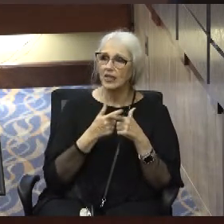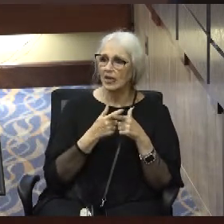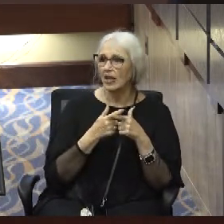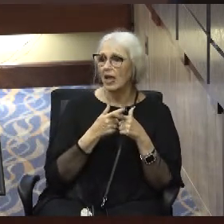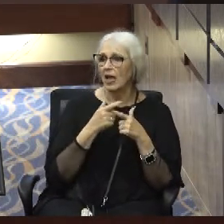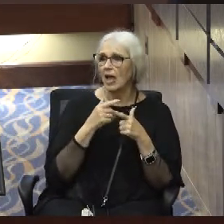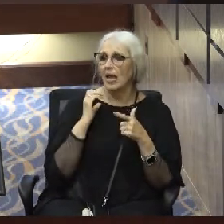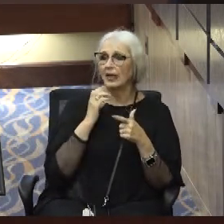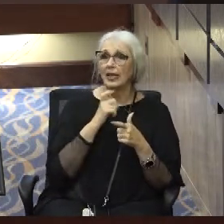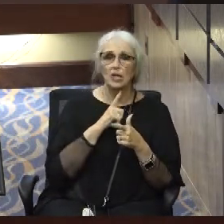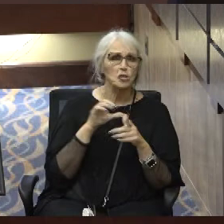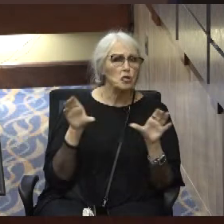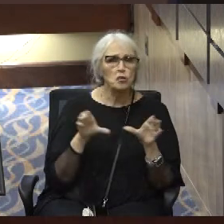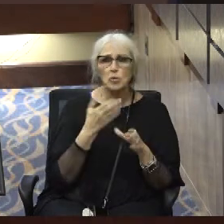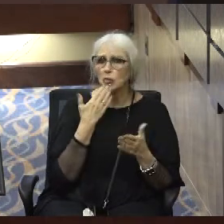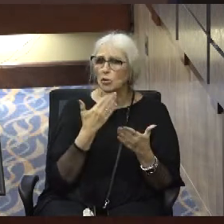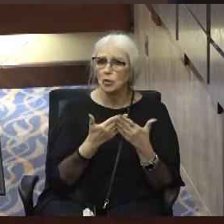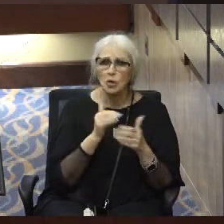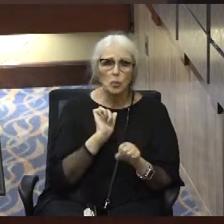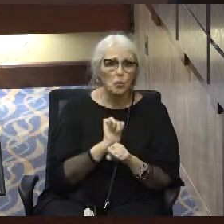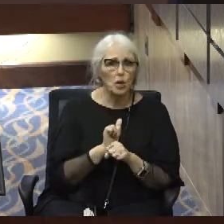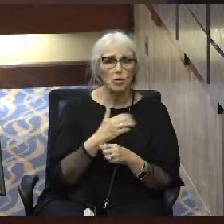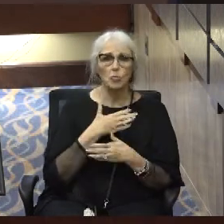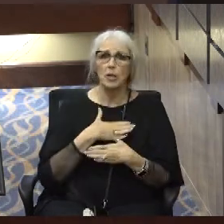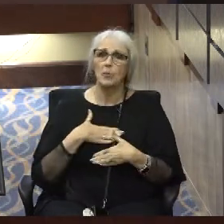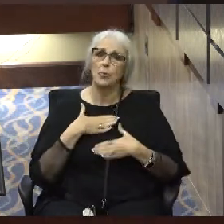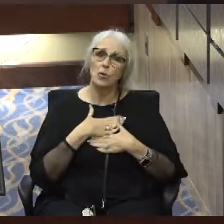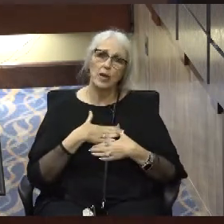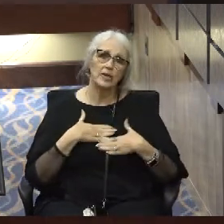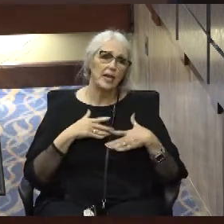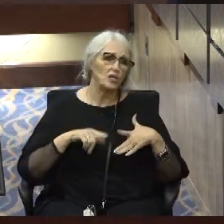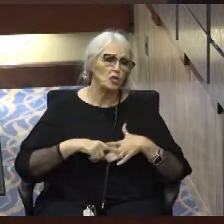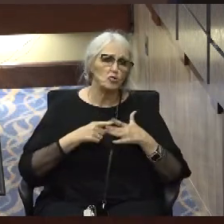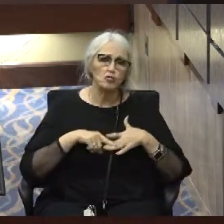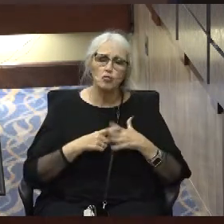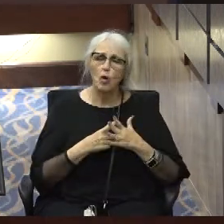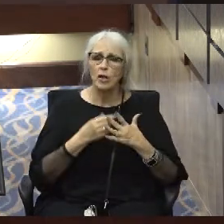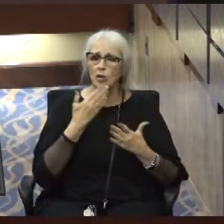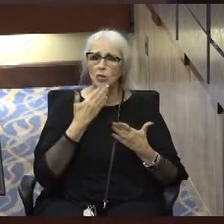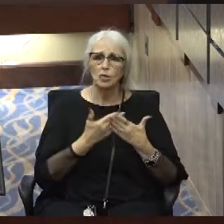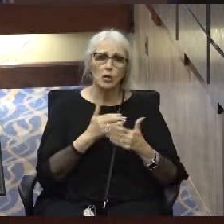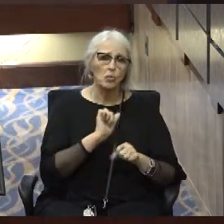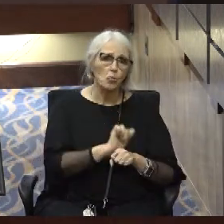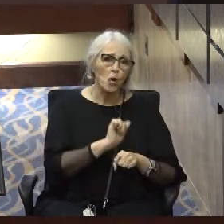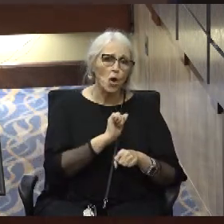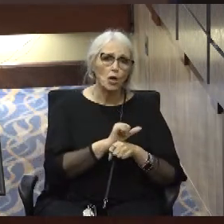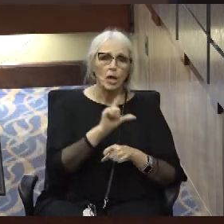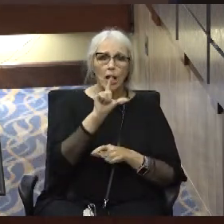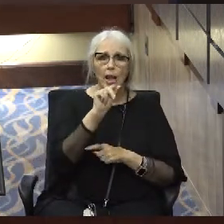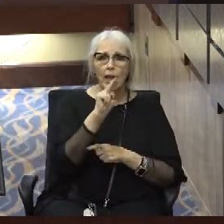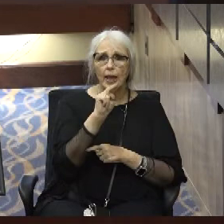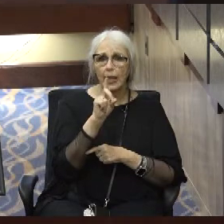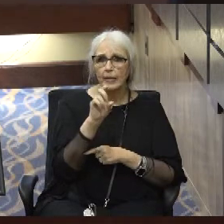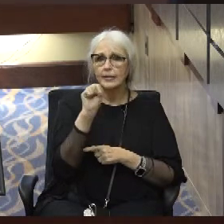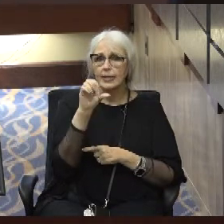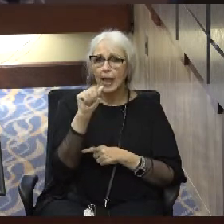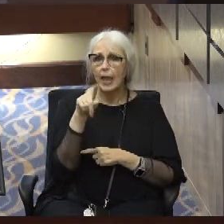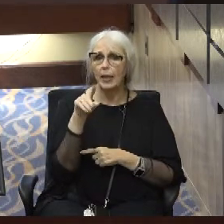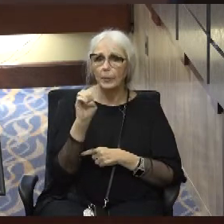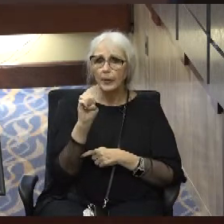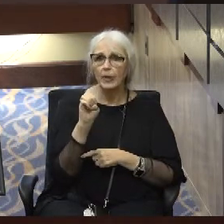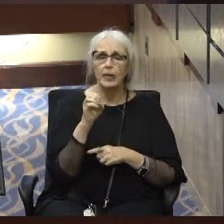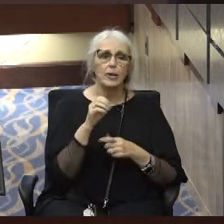of the council is that you're doing good work, and we appreciate you're expediting the quality of work, and it's a landscape in which supply chain,